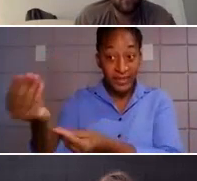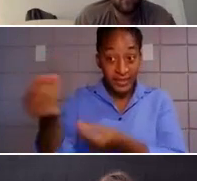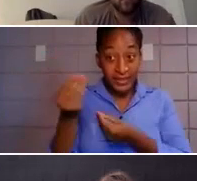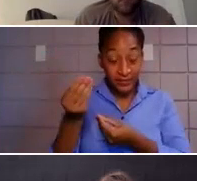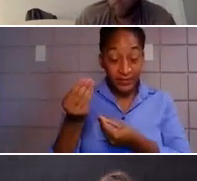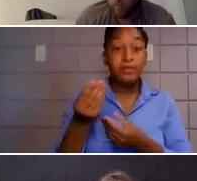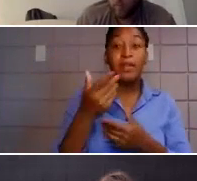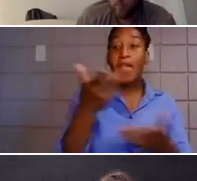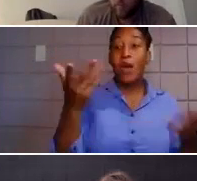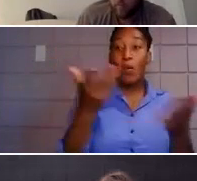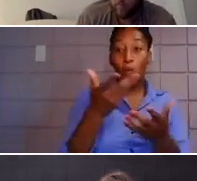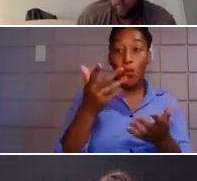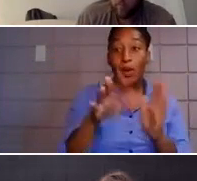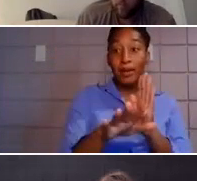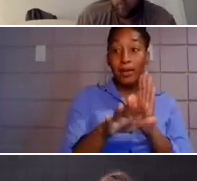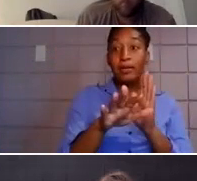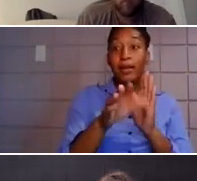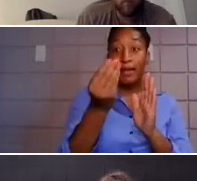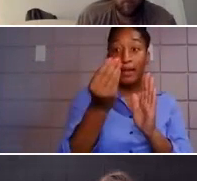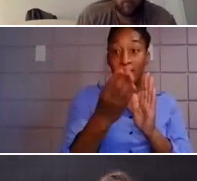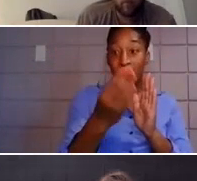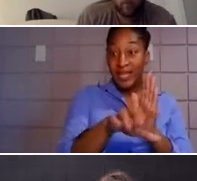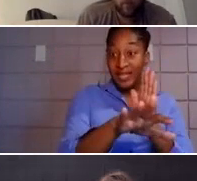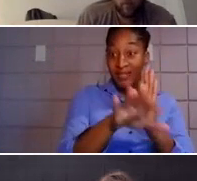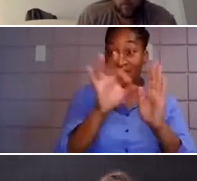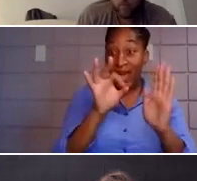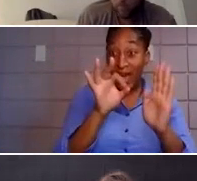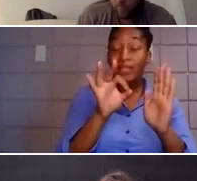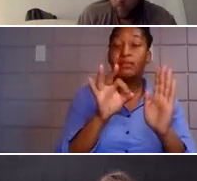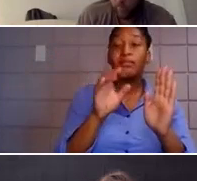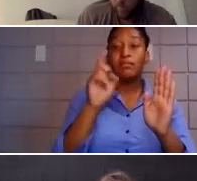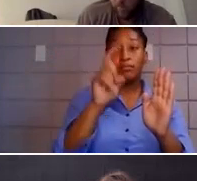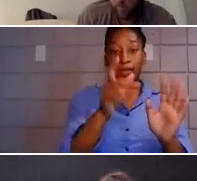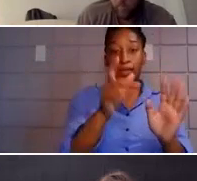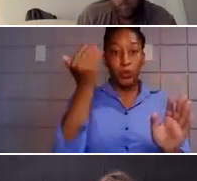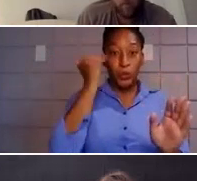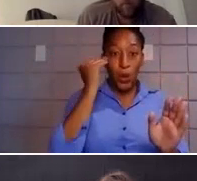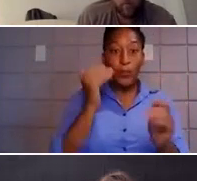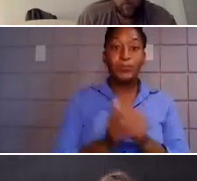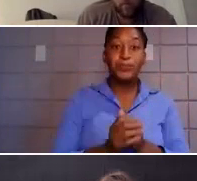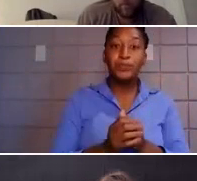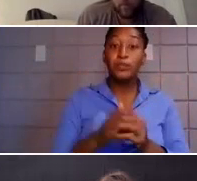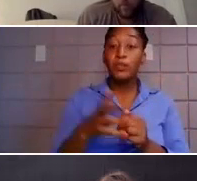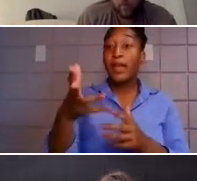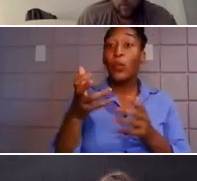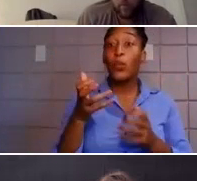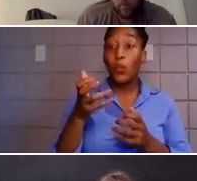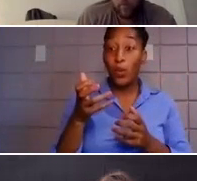they want us to find here the distance at the end.